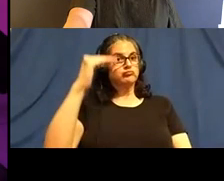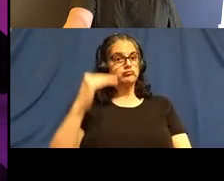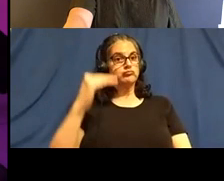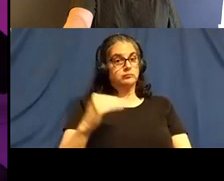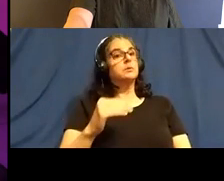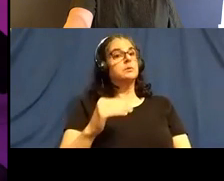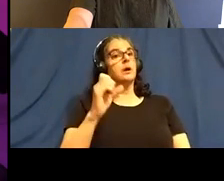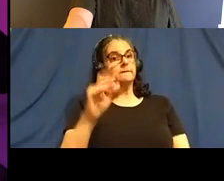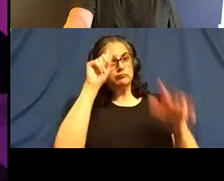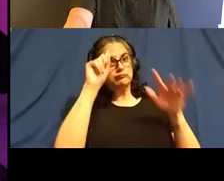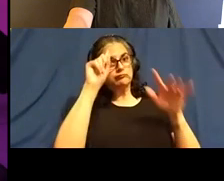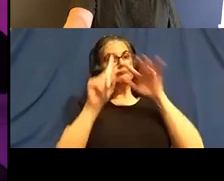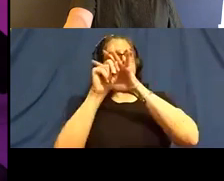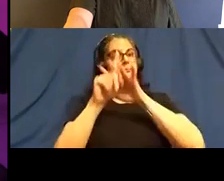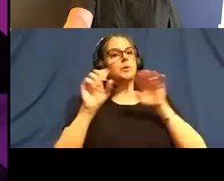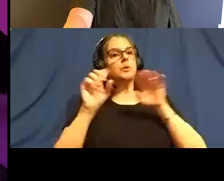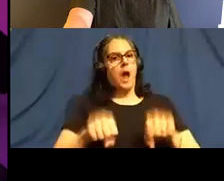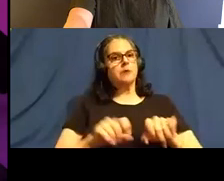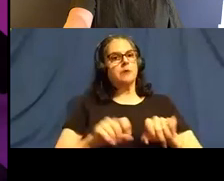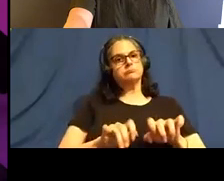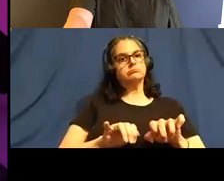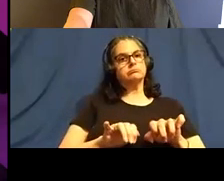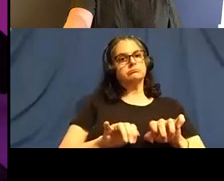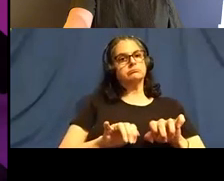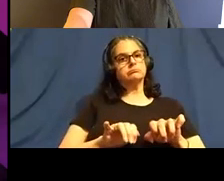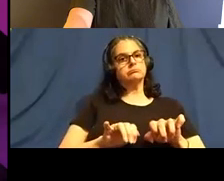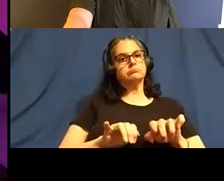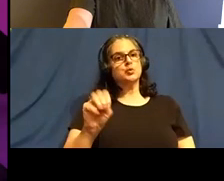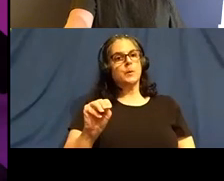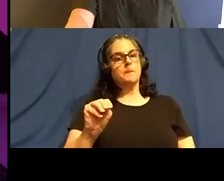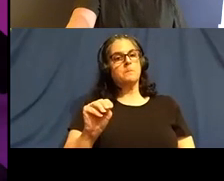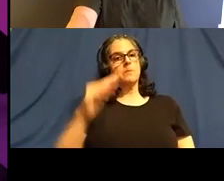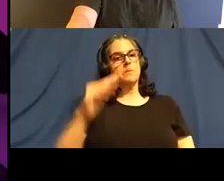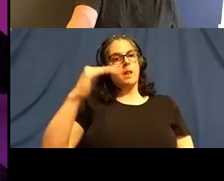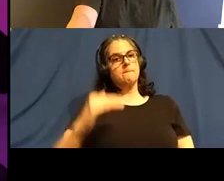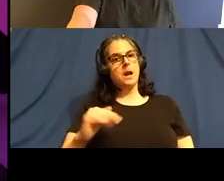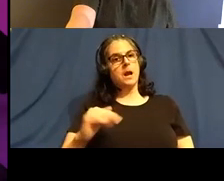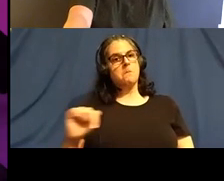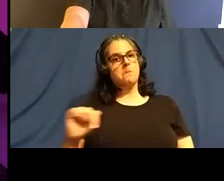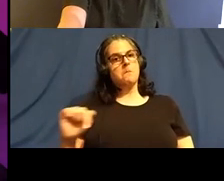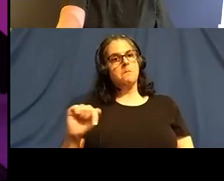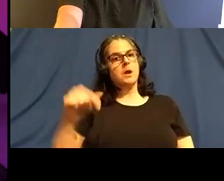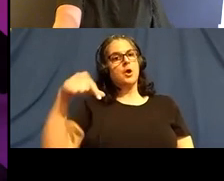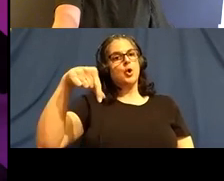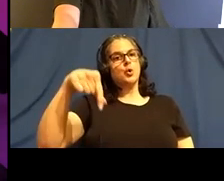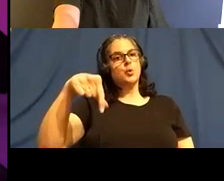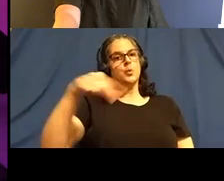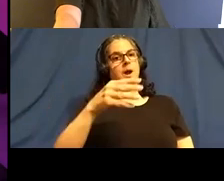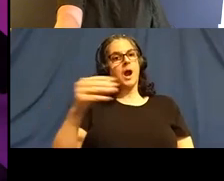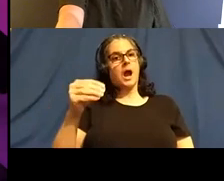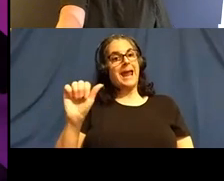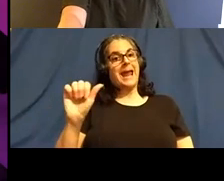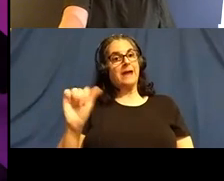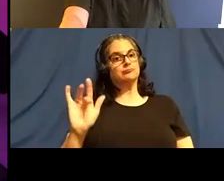question here during the meeting through the Zoom feature at the bottom of your screen. There's a Q&A button. You can click on that and type in